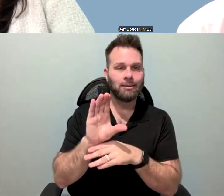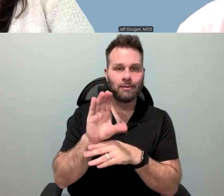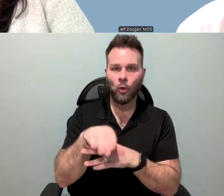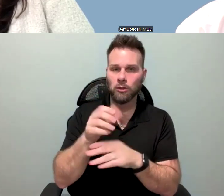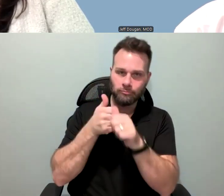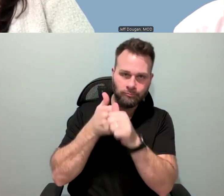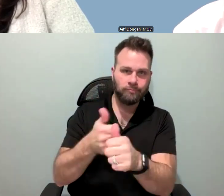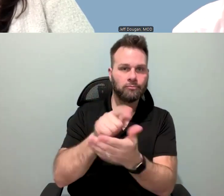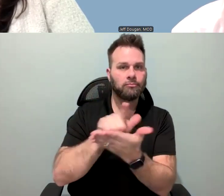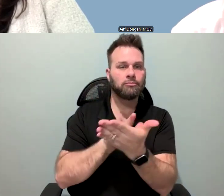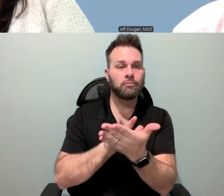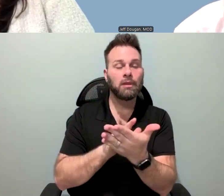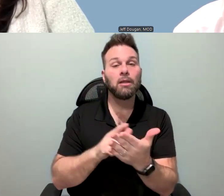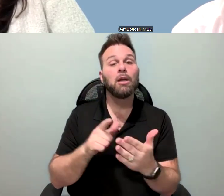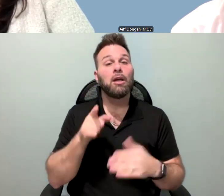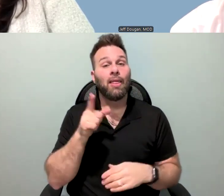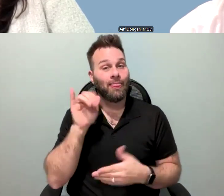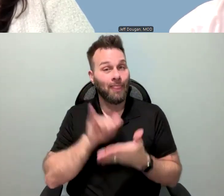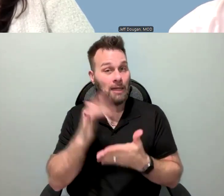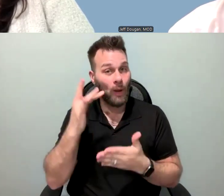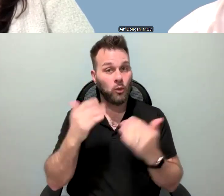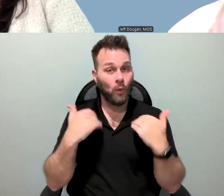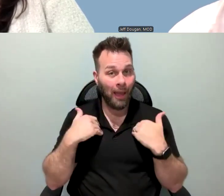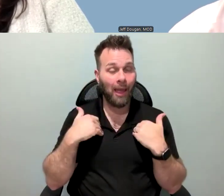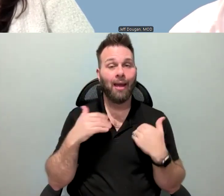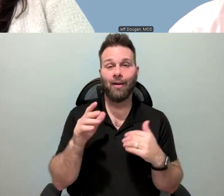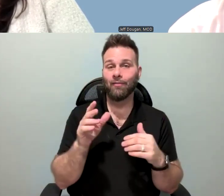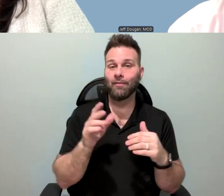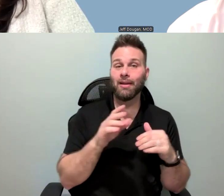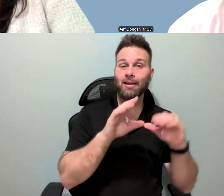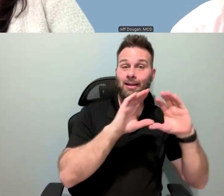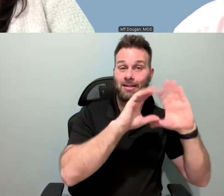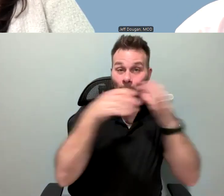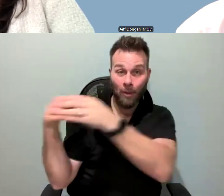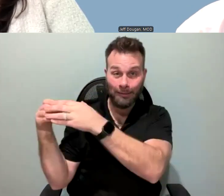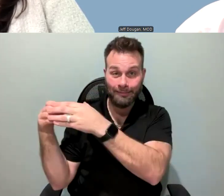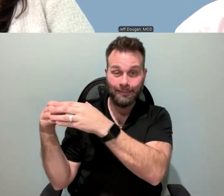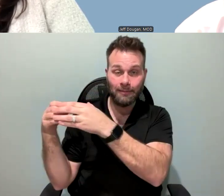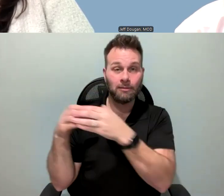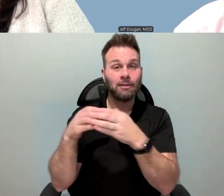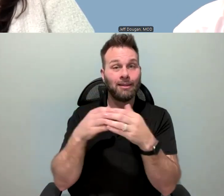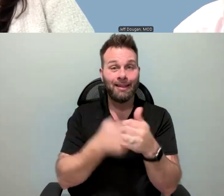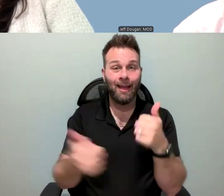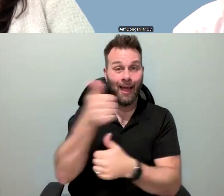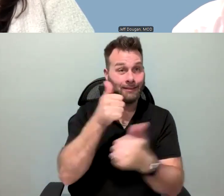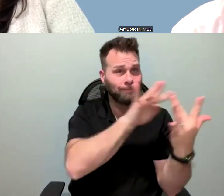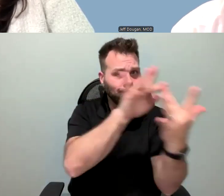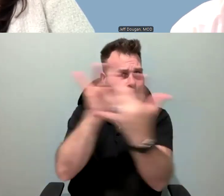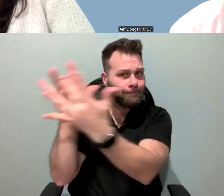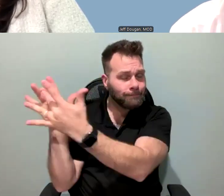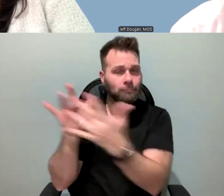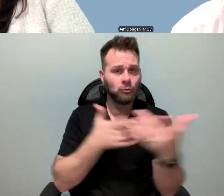when you have the public support behind you, when you have your department heads behind you, that you build those trusts, you build those